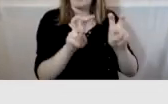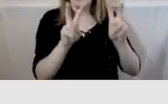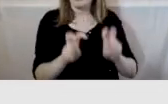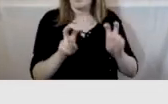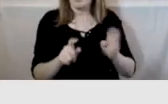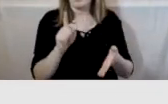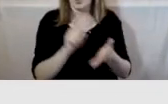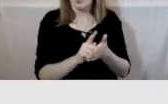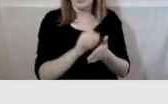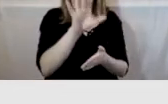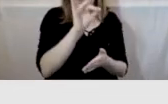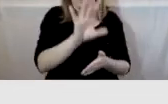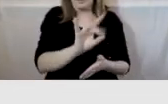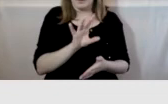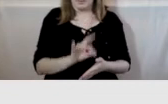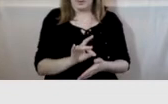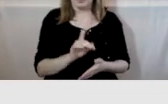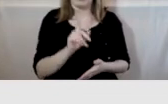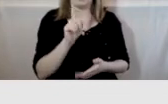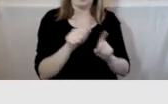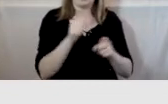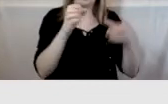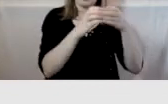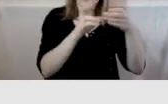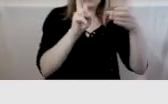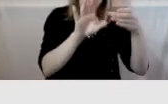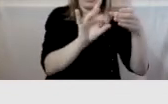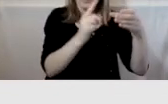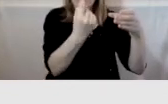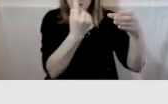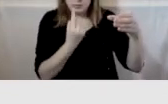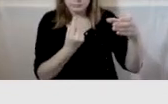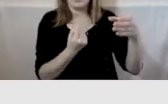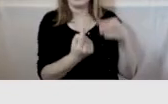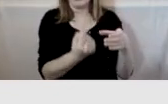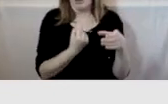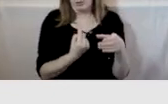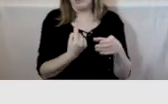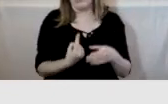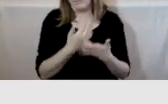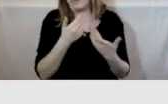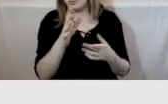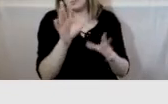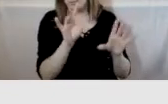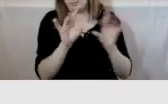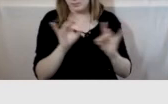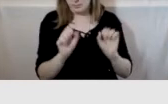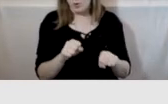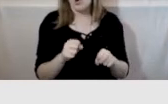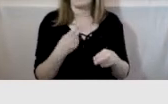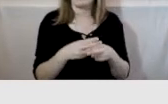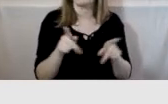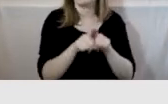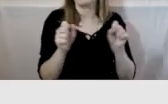with different subjects with different levels, and 2 mandatory choice subjects, again with different